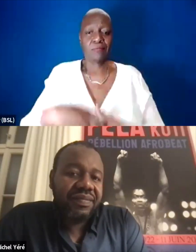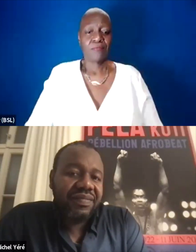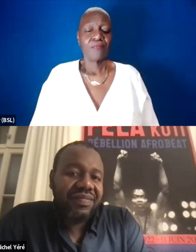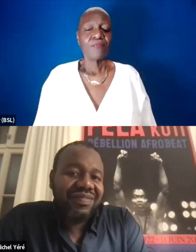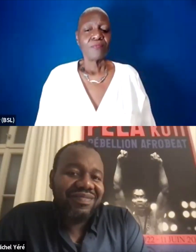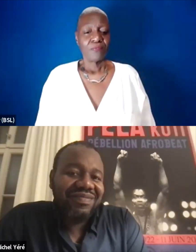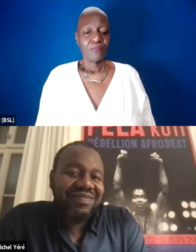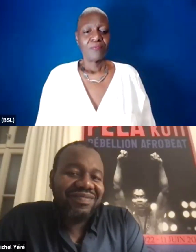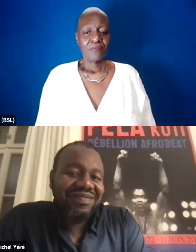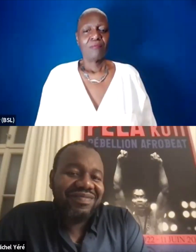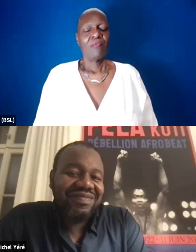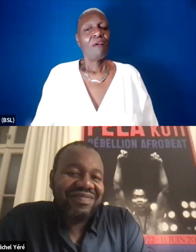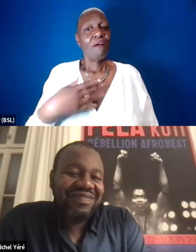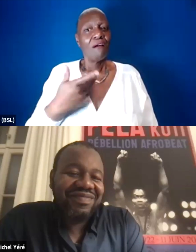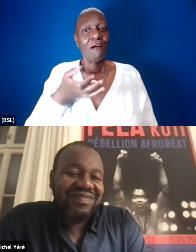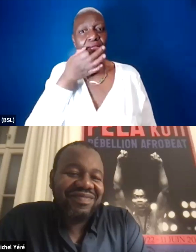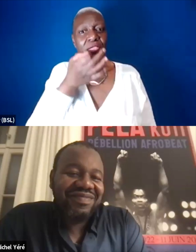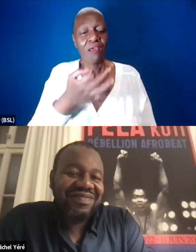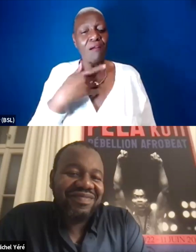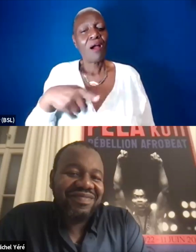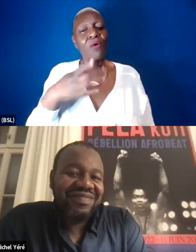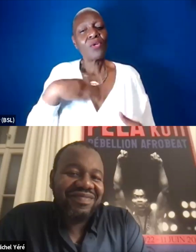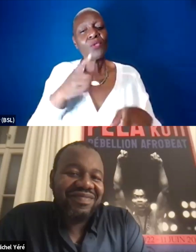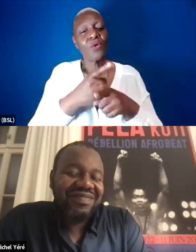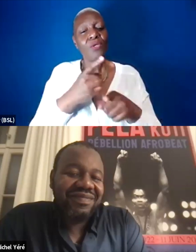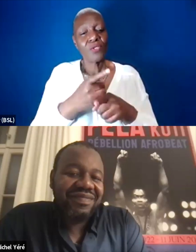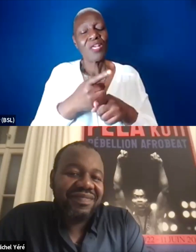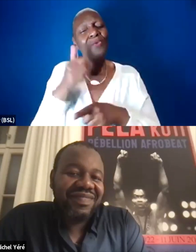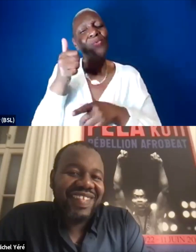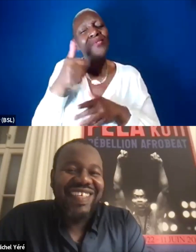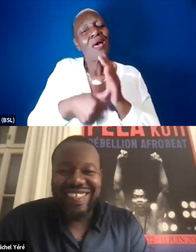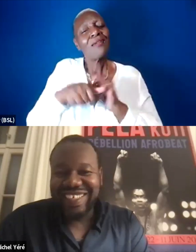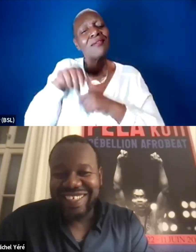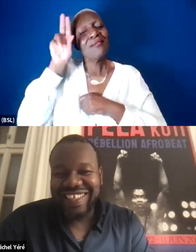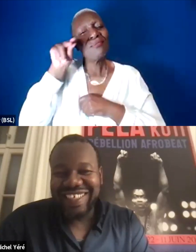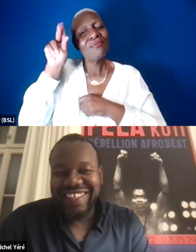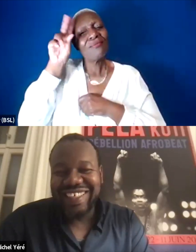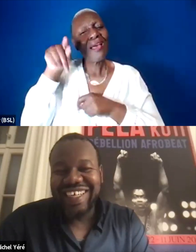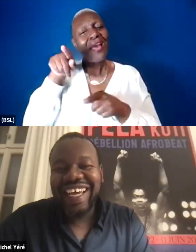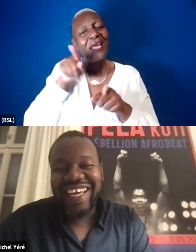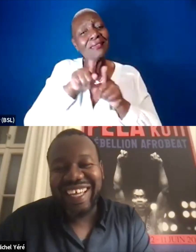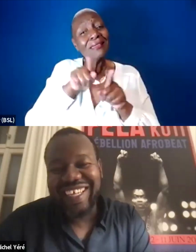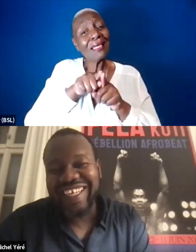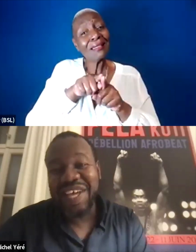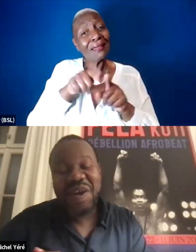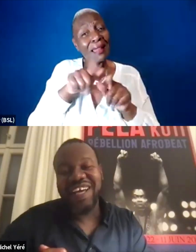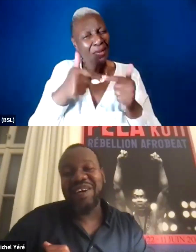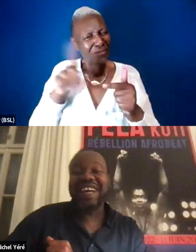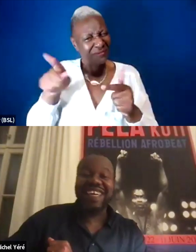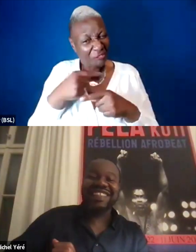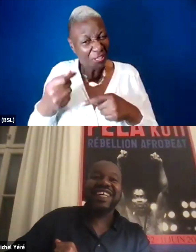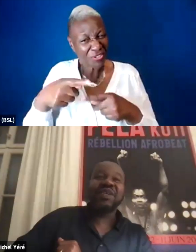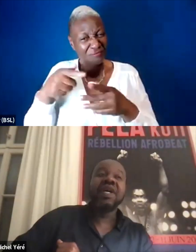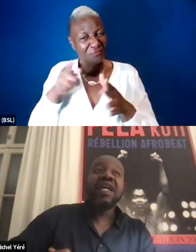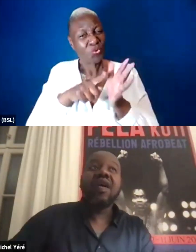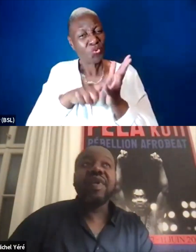Thank you. That's fascinating. I also want to ask you about what languages they started speaking in, and then did they self-translate each other?